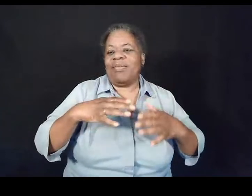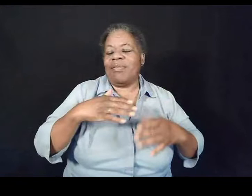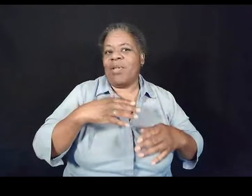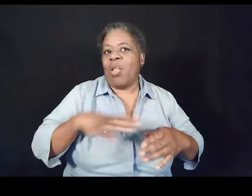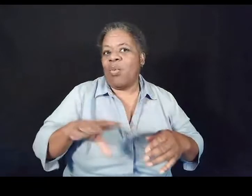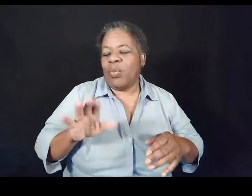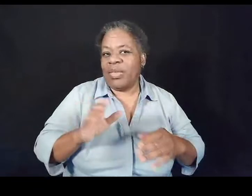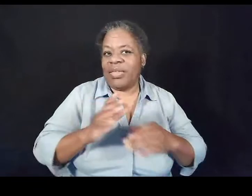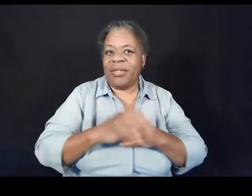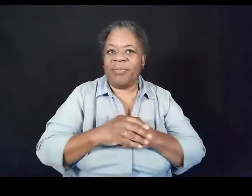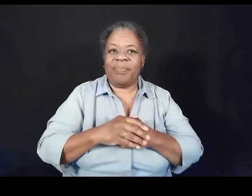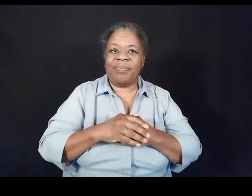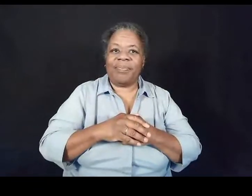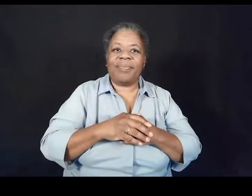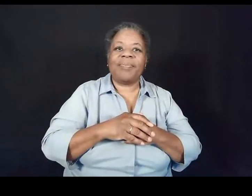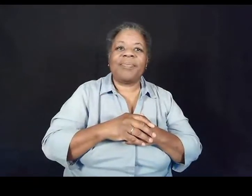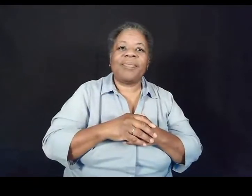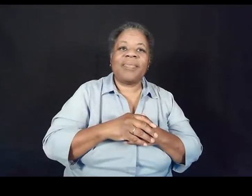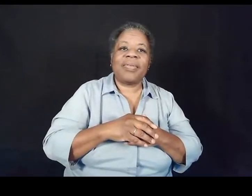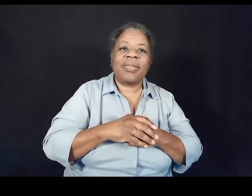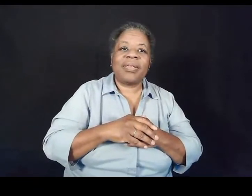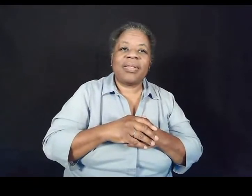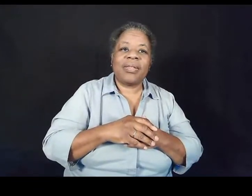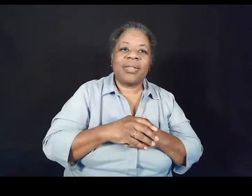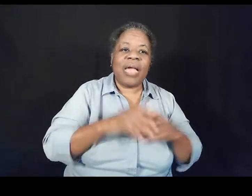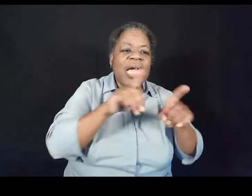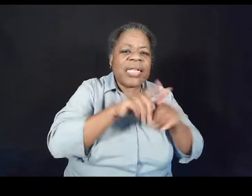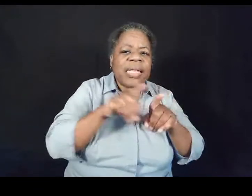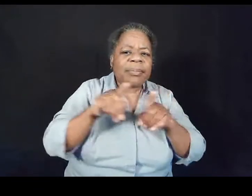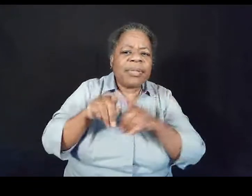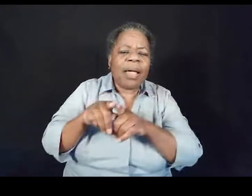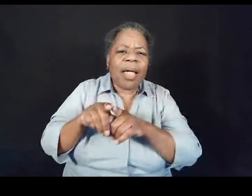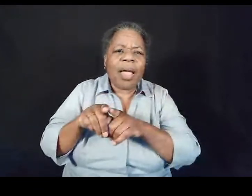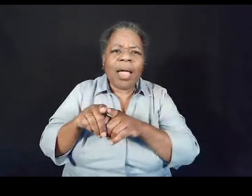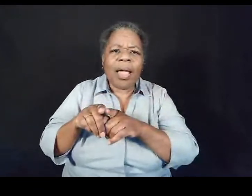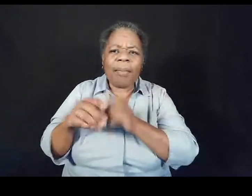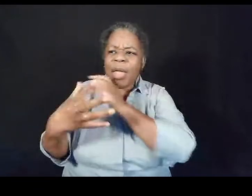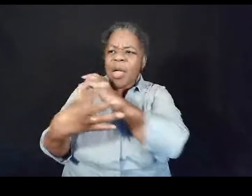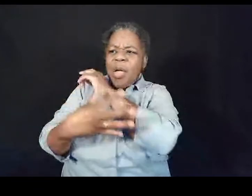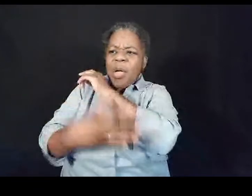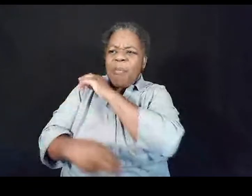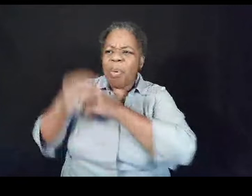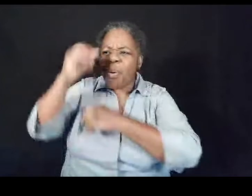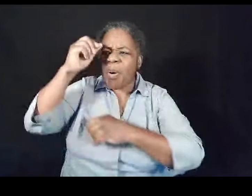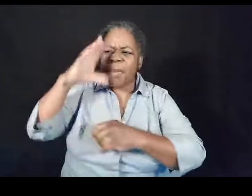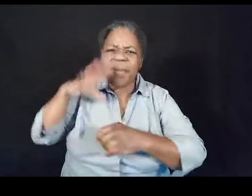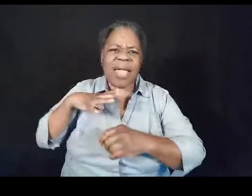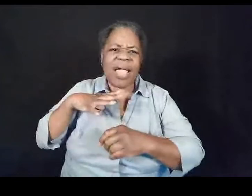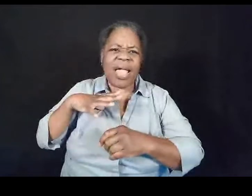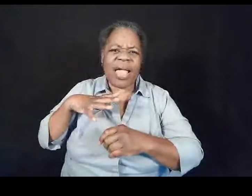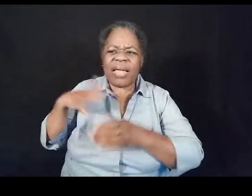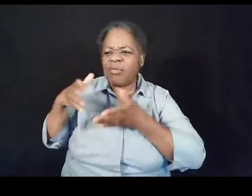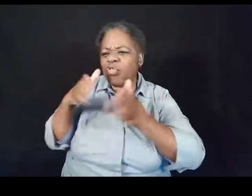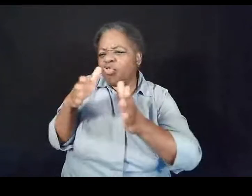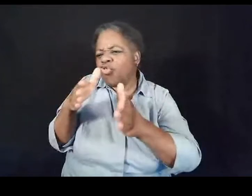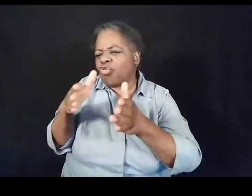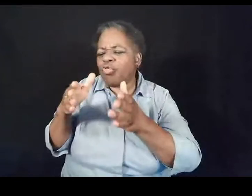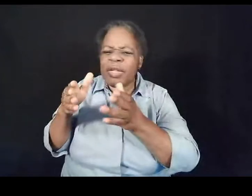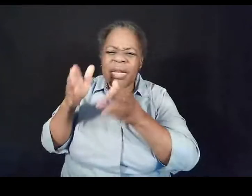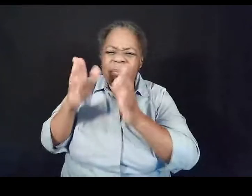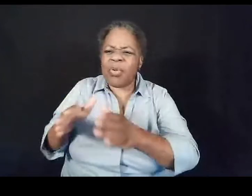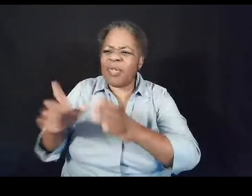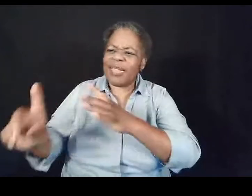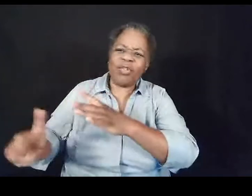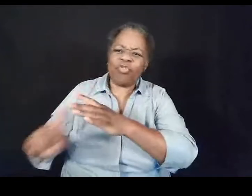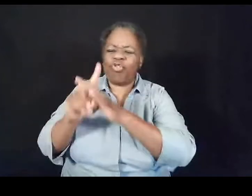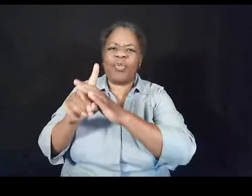Well, at the same time, James says, a poorly dressed man, maybe even a street person, shows up. In